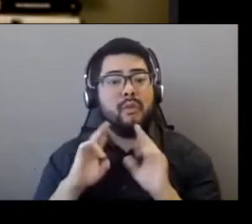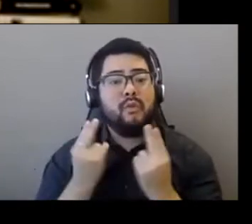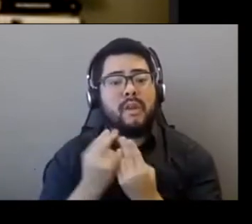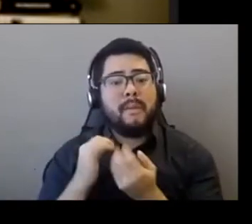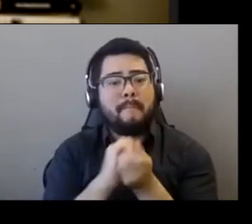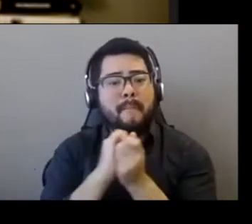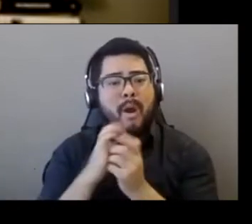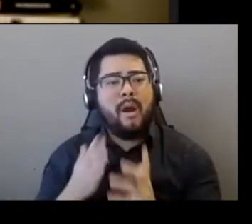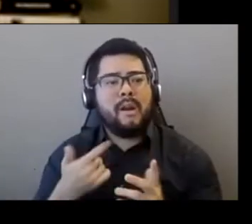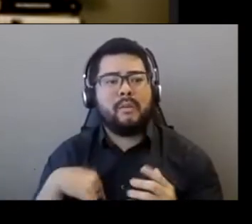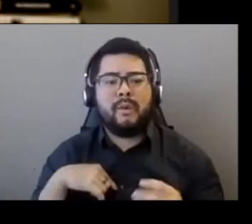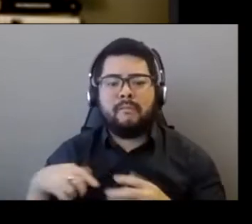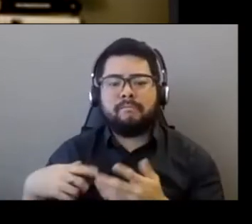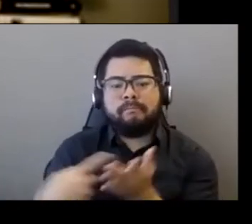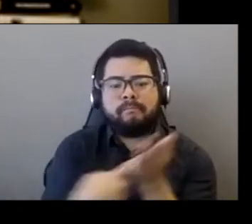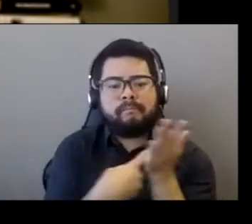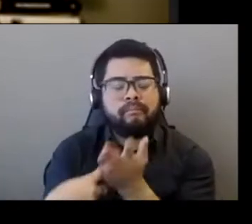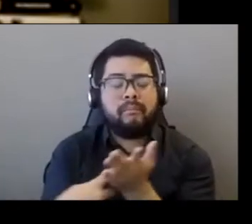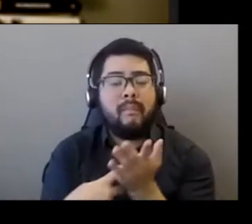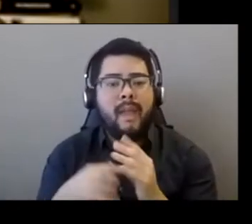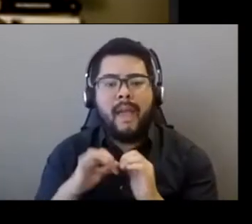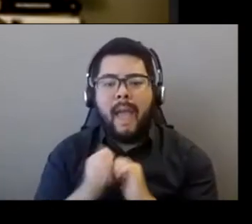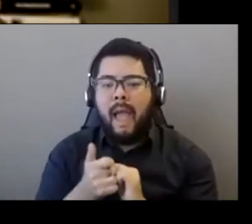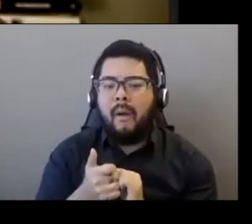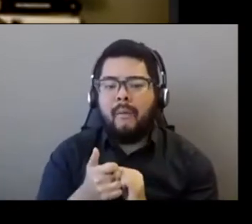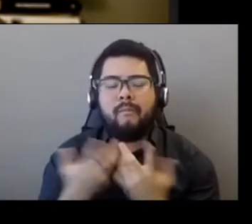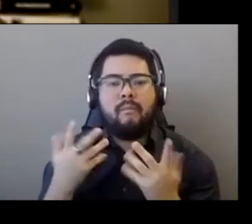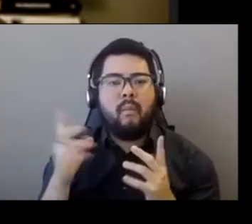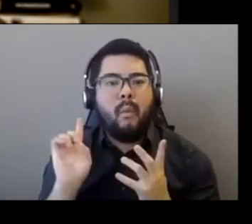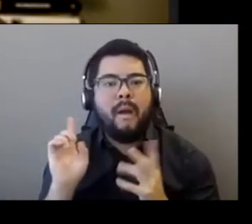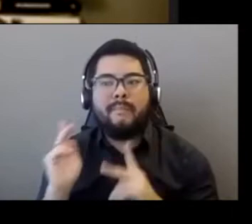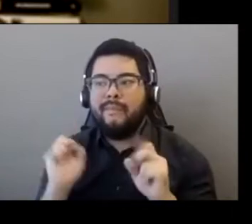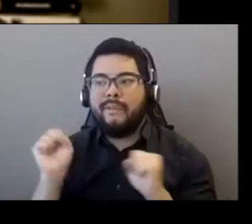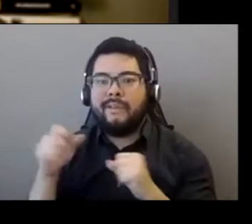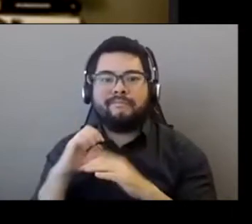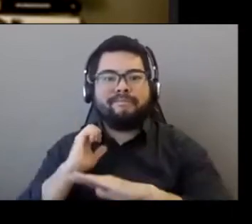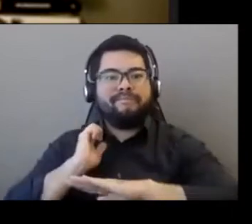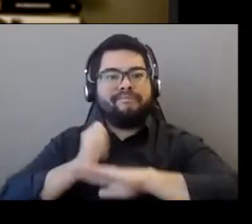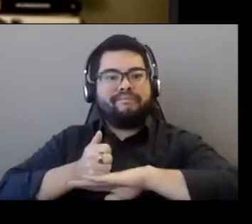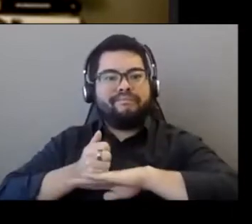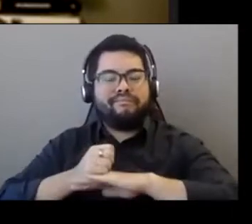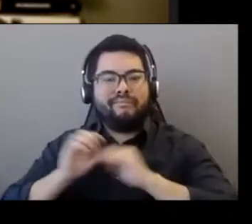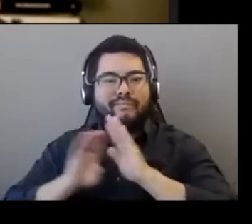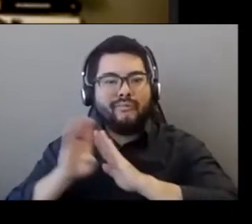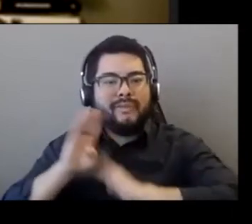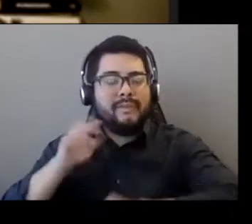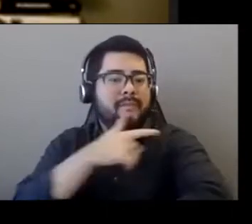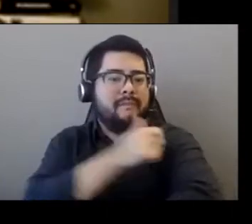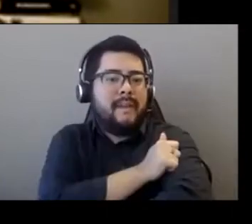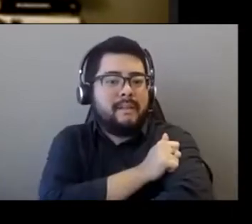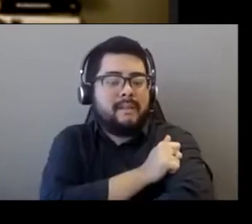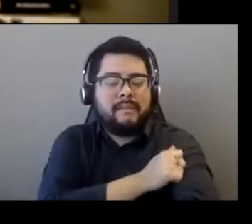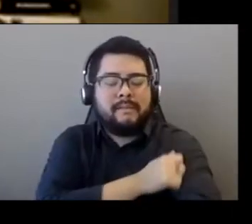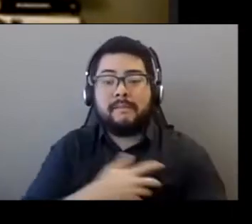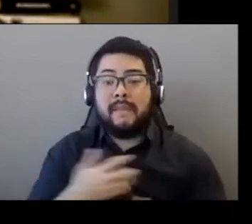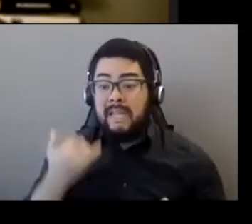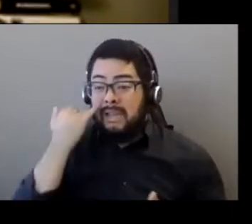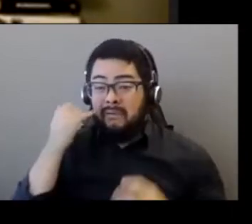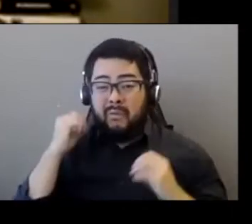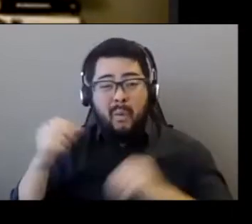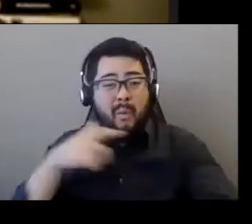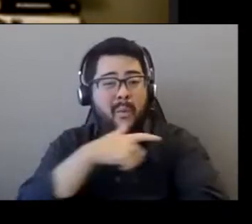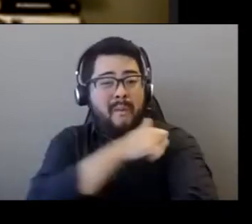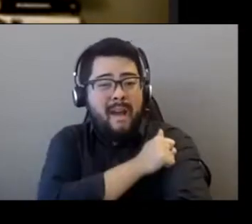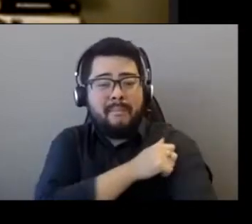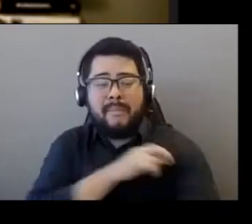where, you know, can people even produce a vaccine for COVID-19? If you don't produce a vaccine and you have to bring it